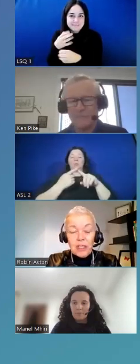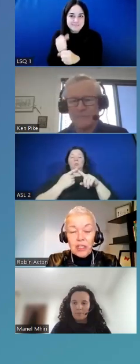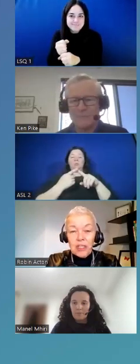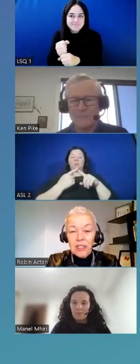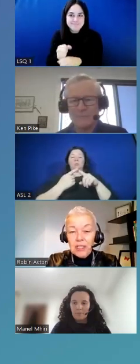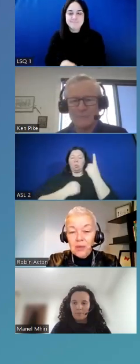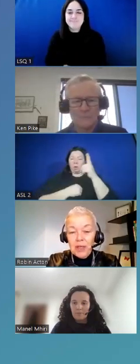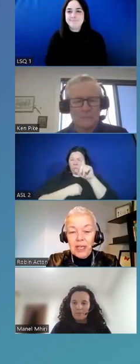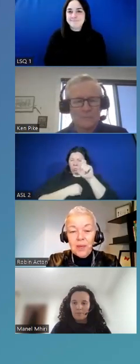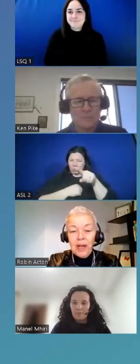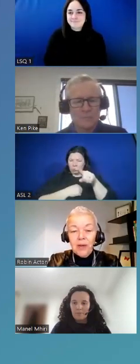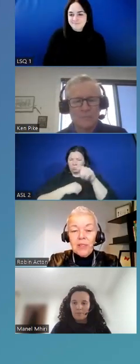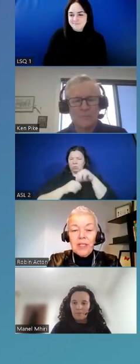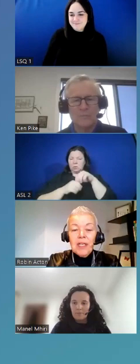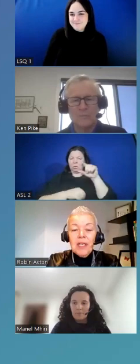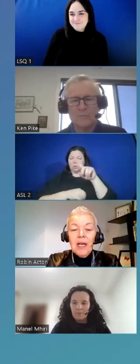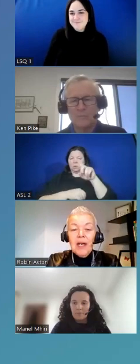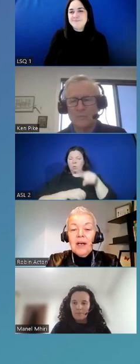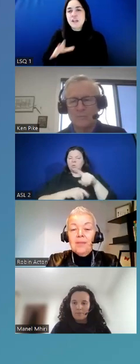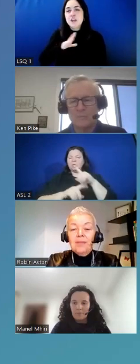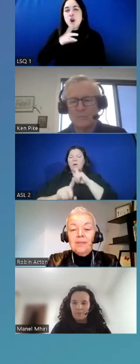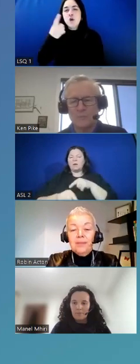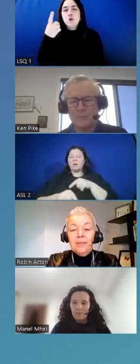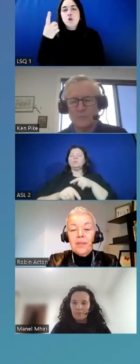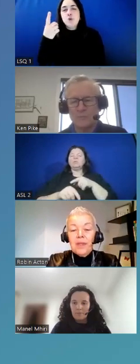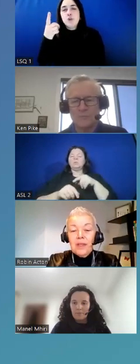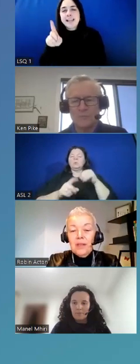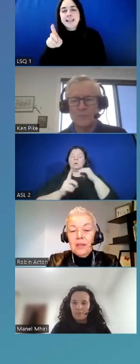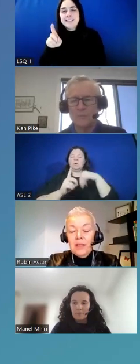one question in the Q&A around